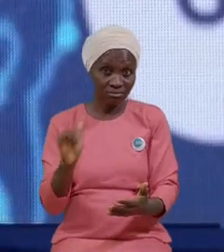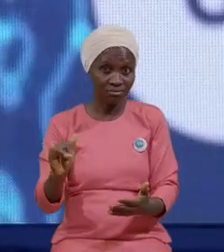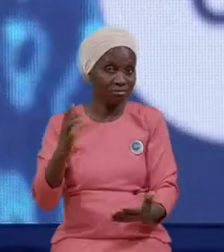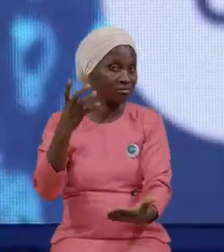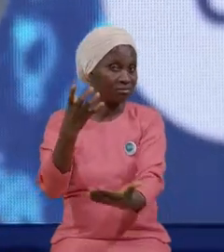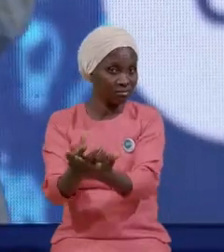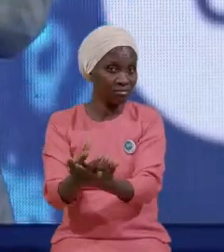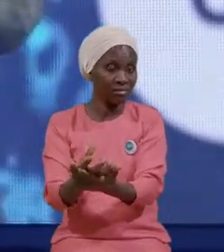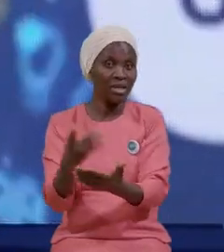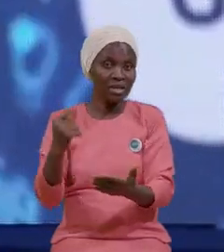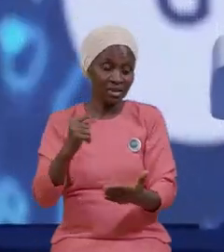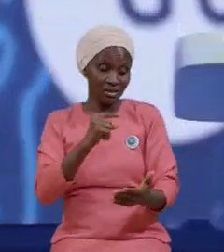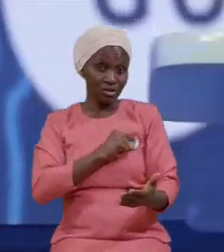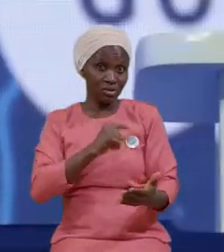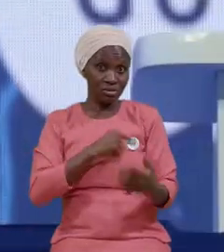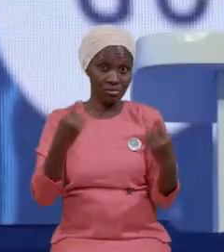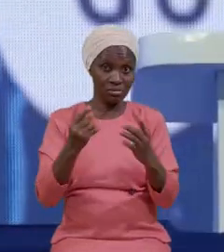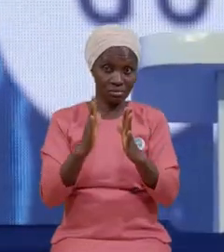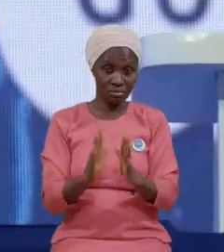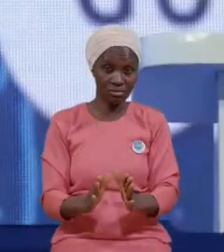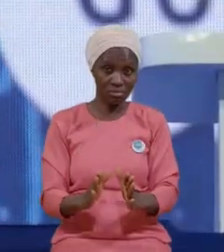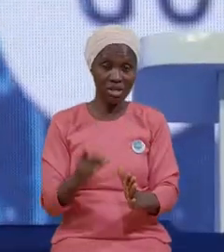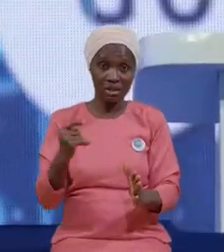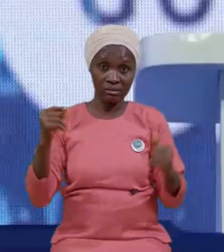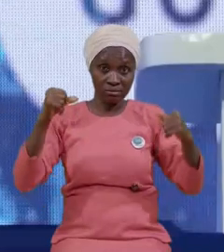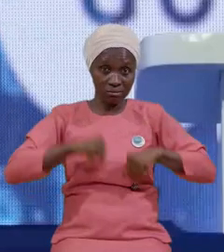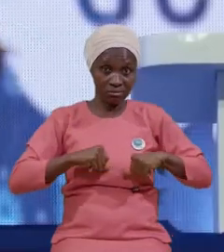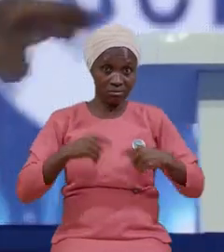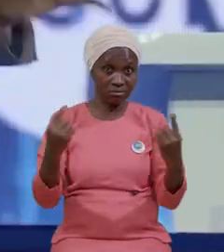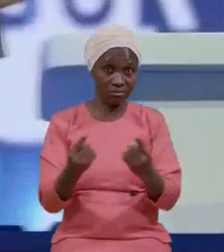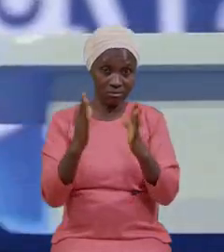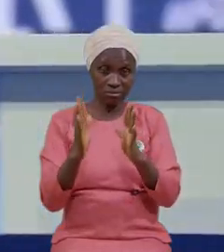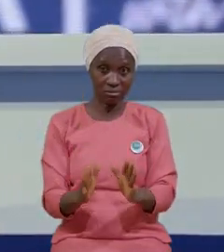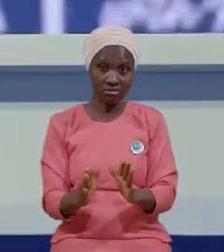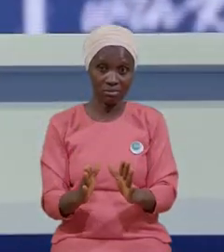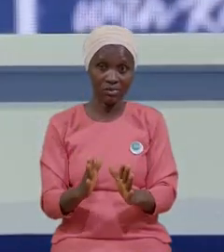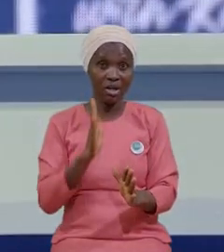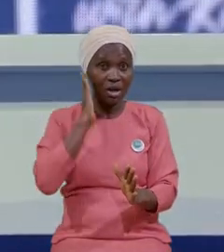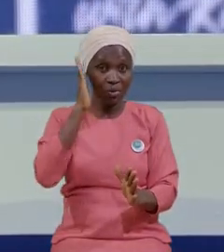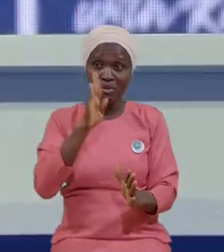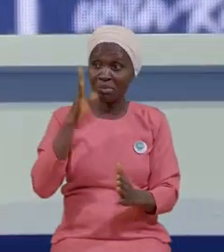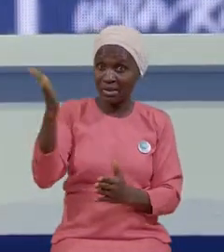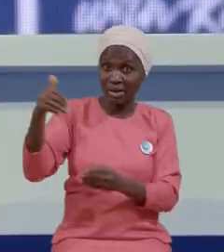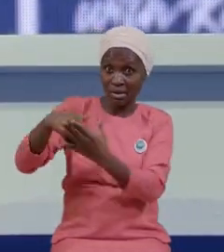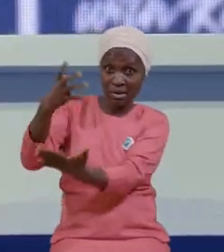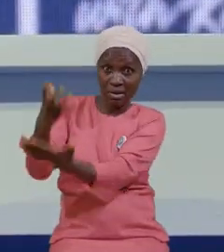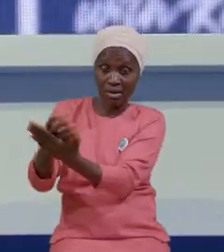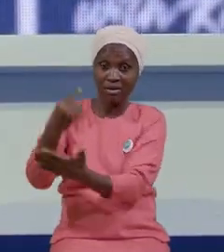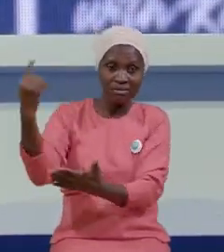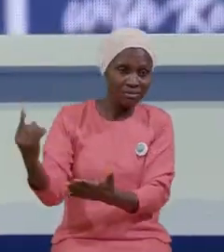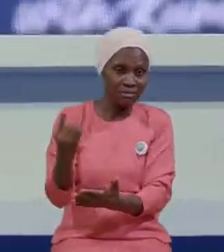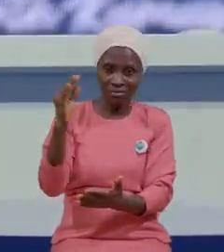The guilty sinner, the condemned sinner, will be there forever and ever.